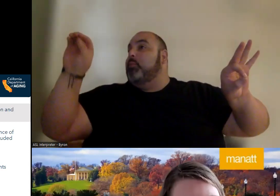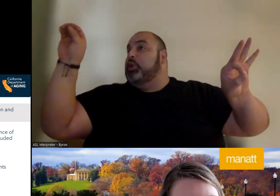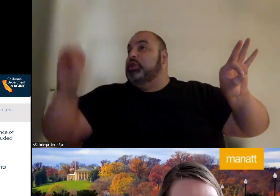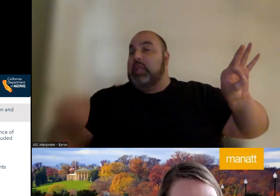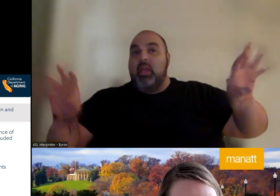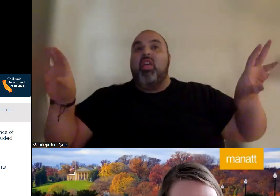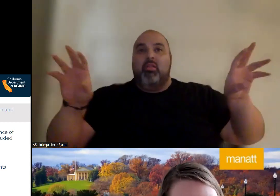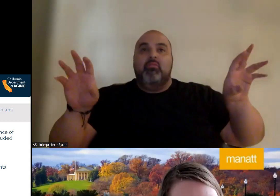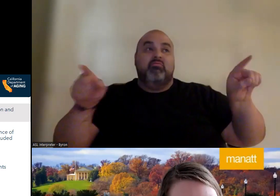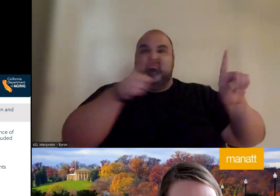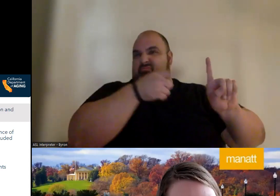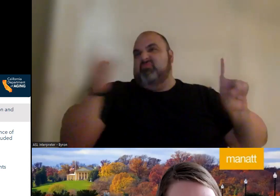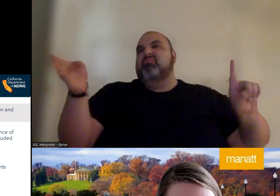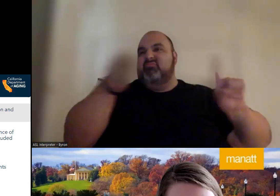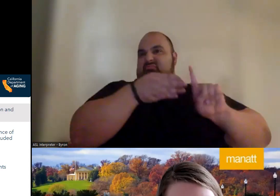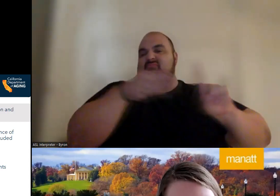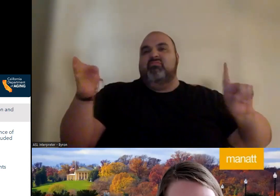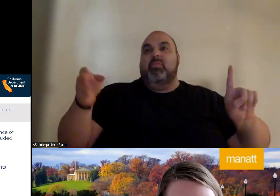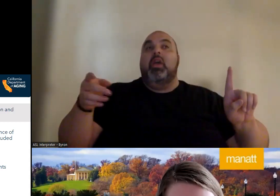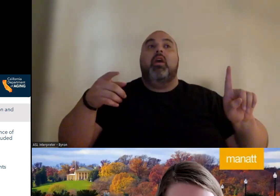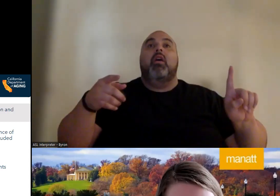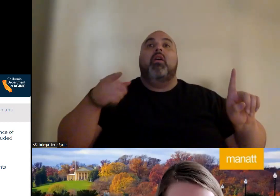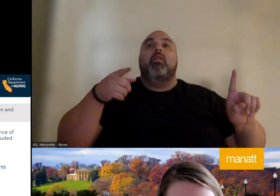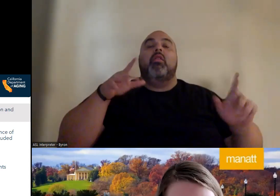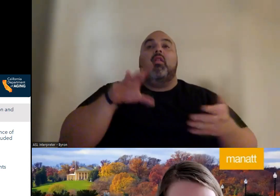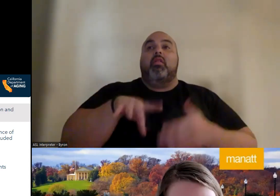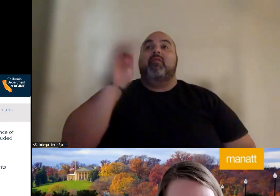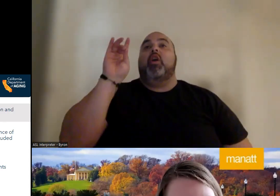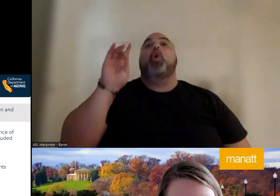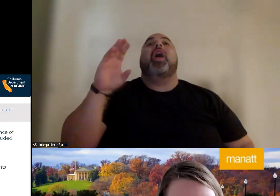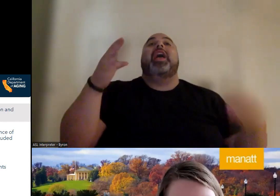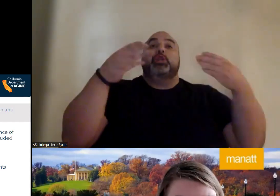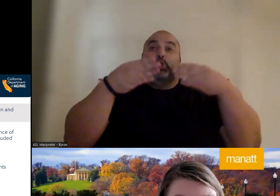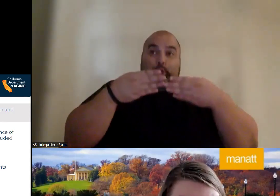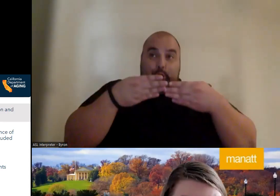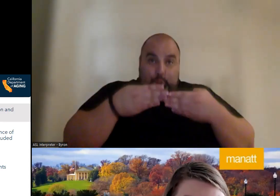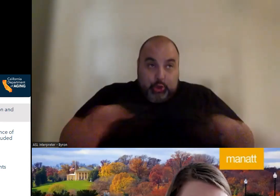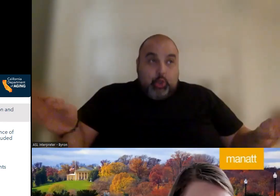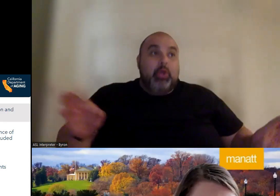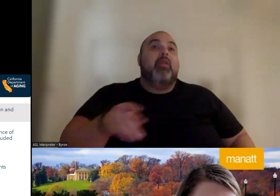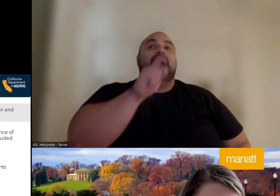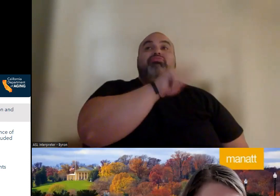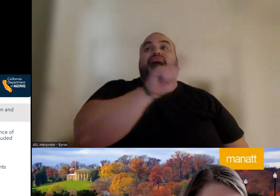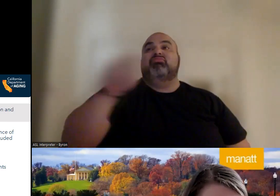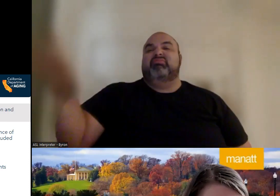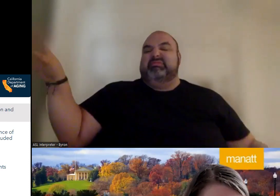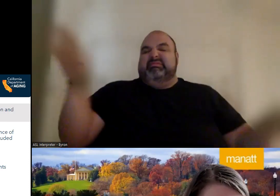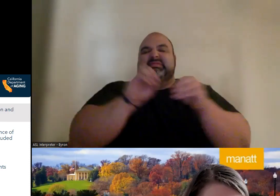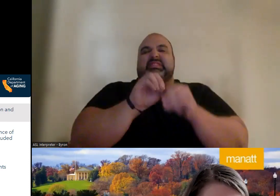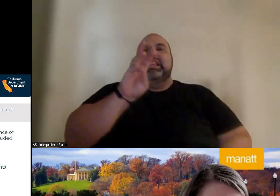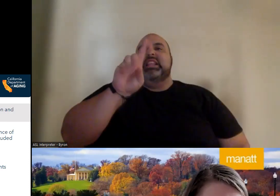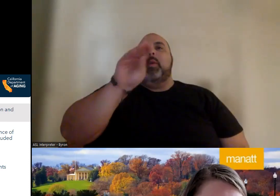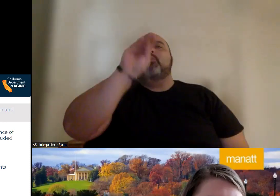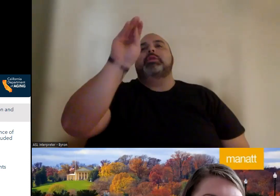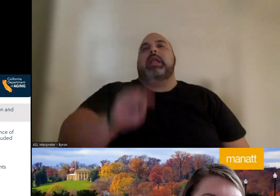research. They found that the general prevalence across all of those studies came out to about 61%.